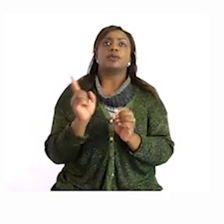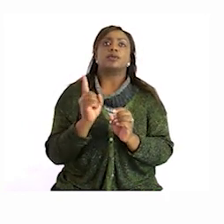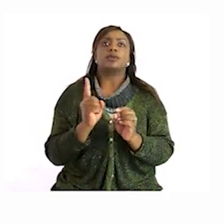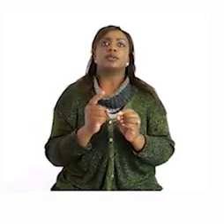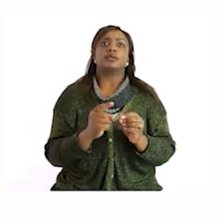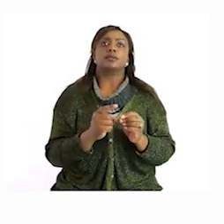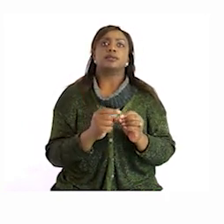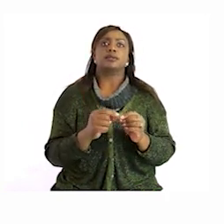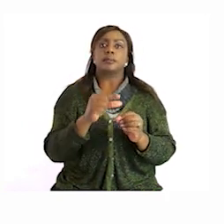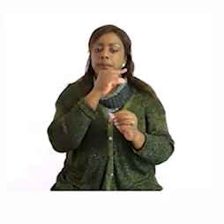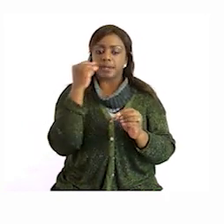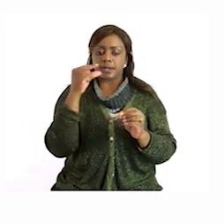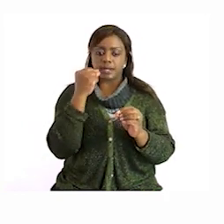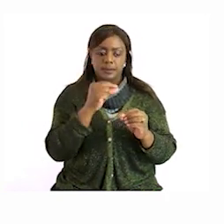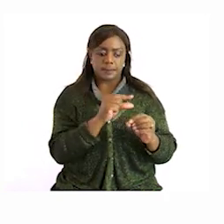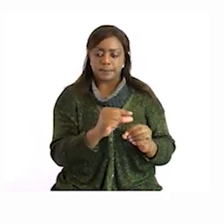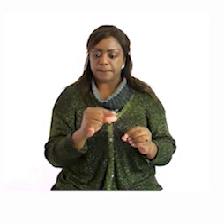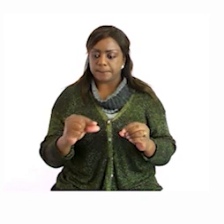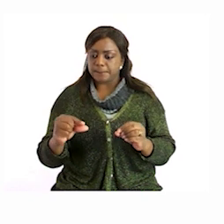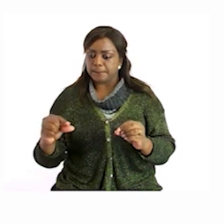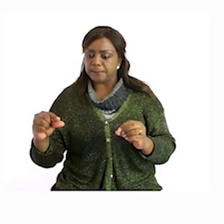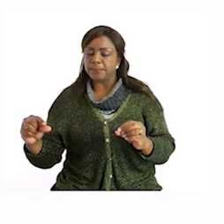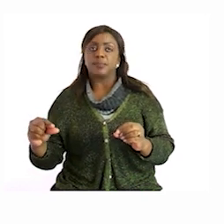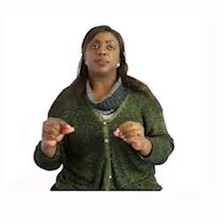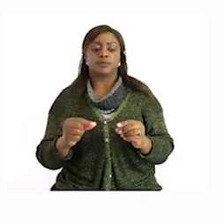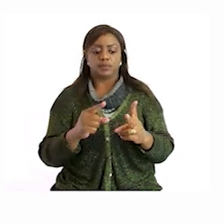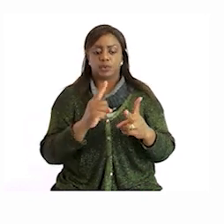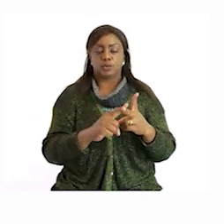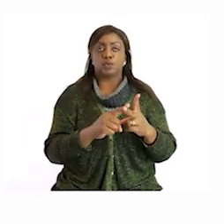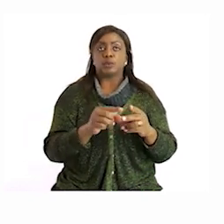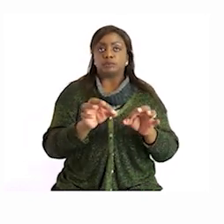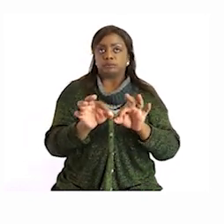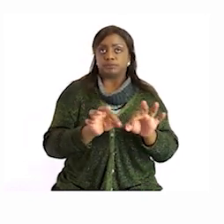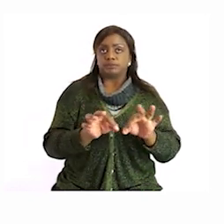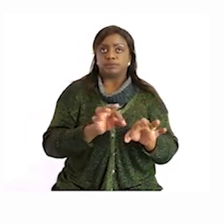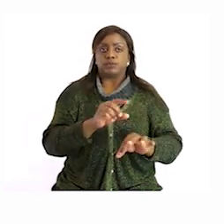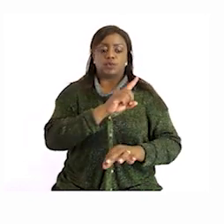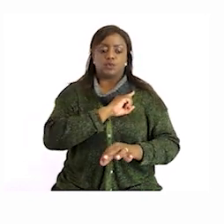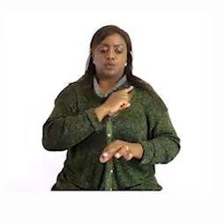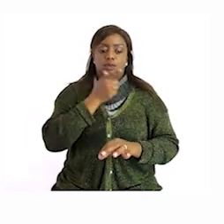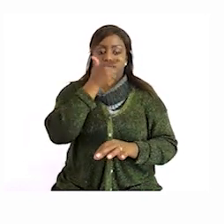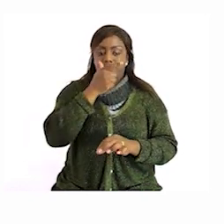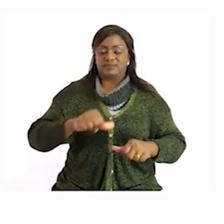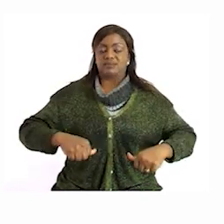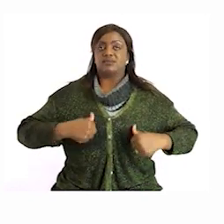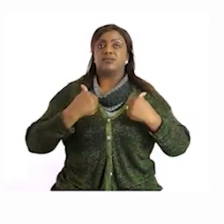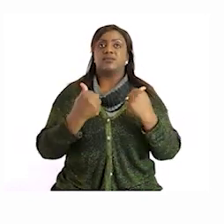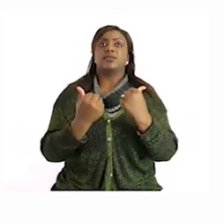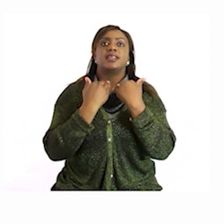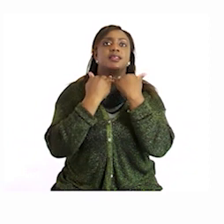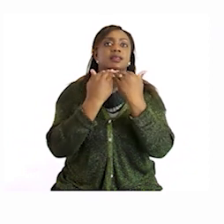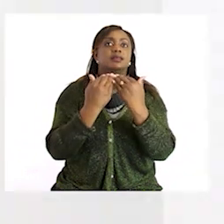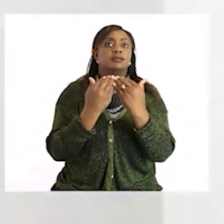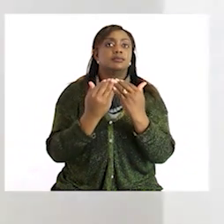spaces provided. Number 2, explain why sexual health is important. I hope